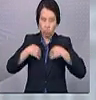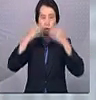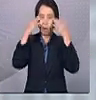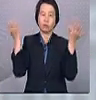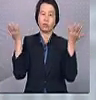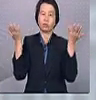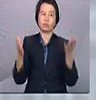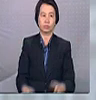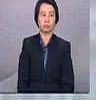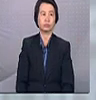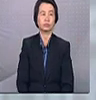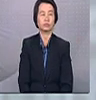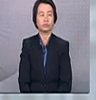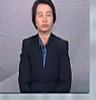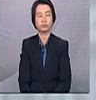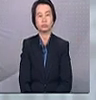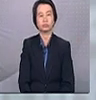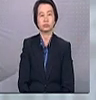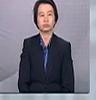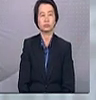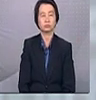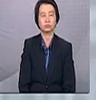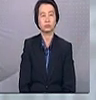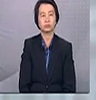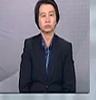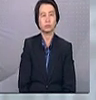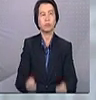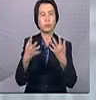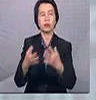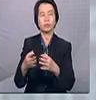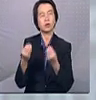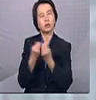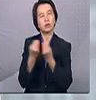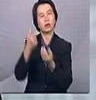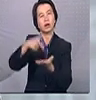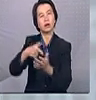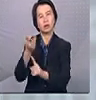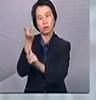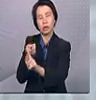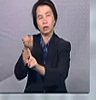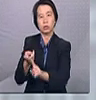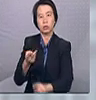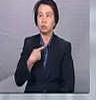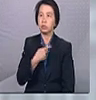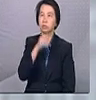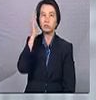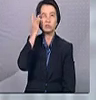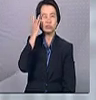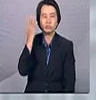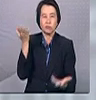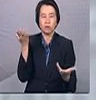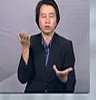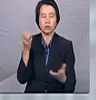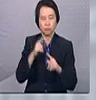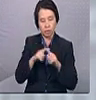place. How many more of the public group are still in the We are not sure, but we certainly we